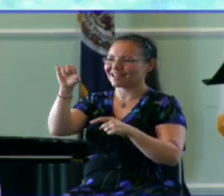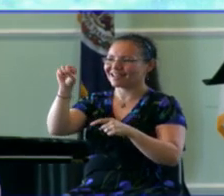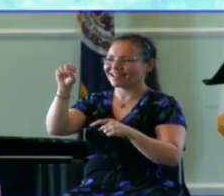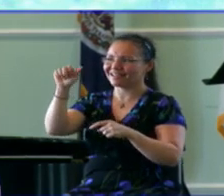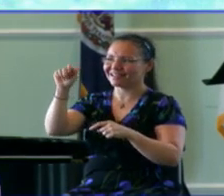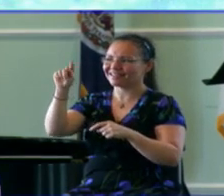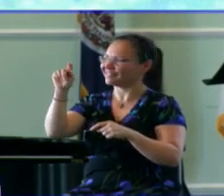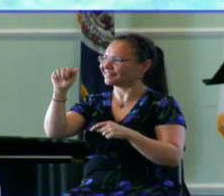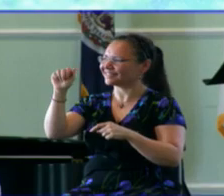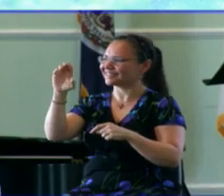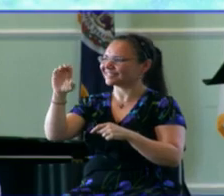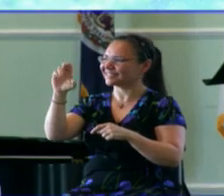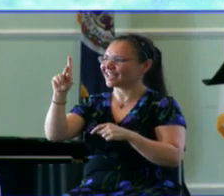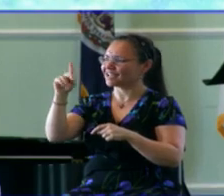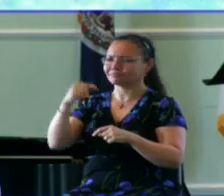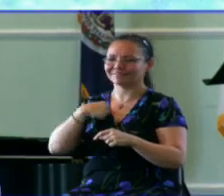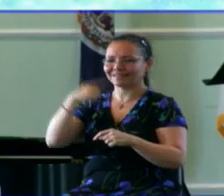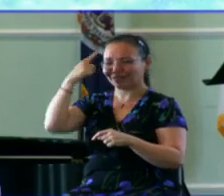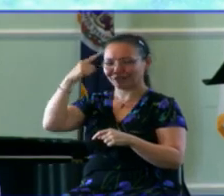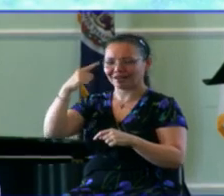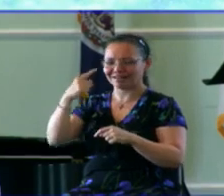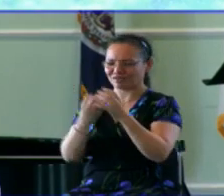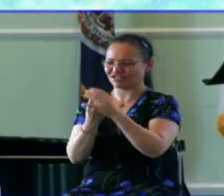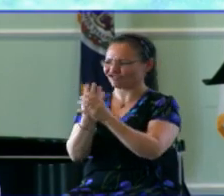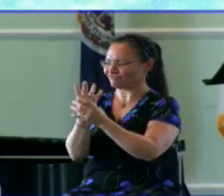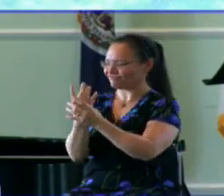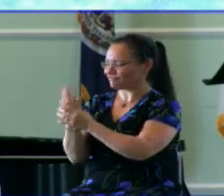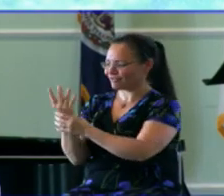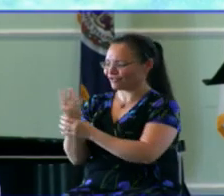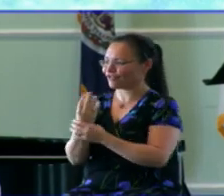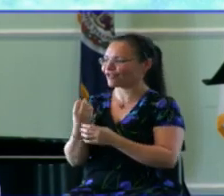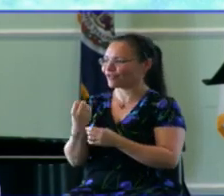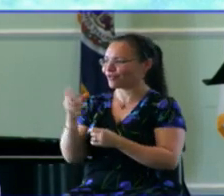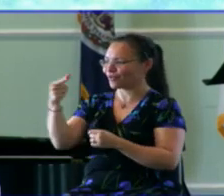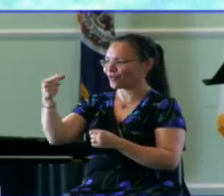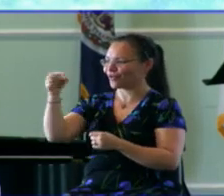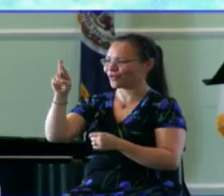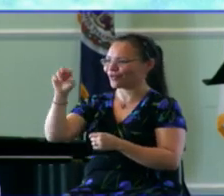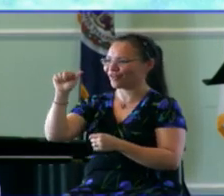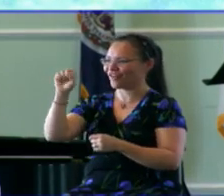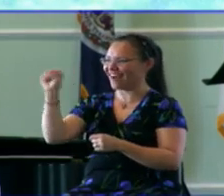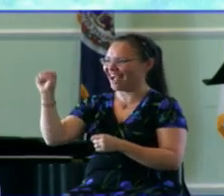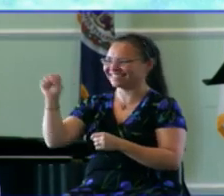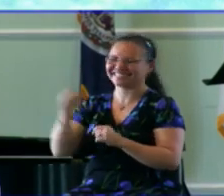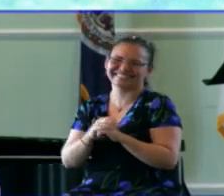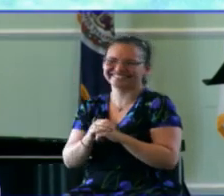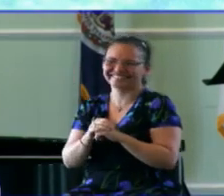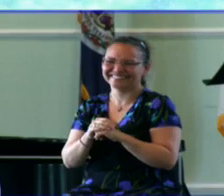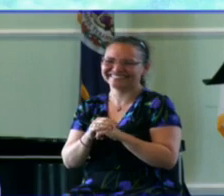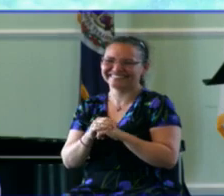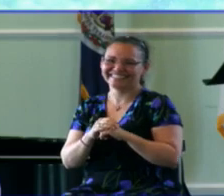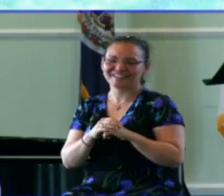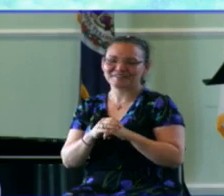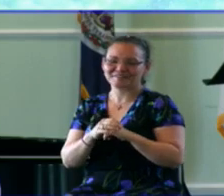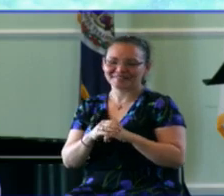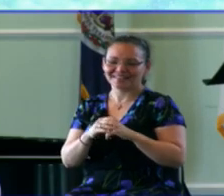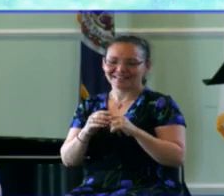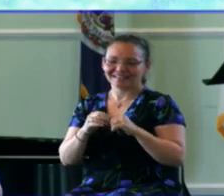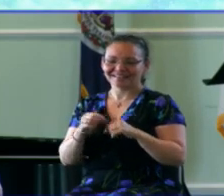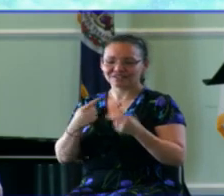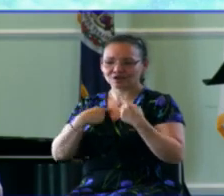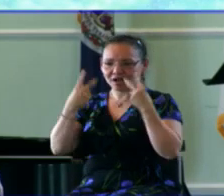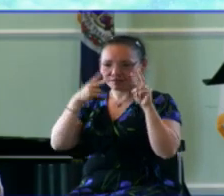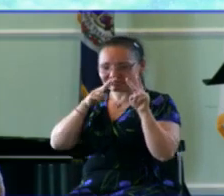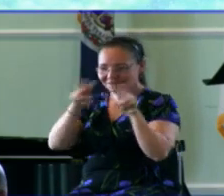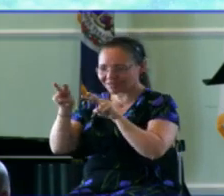am vegetarian, but I don't know if I'm ready just to eat just hay, you know, and so when I said, I want to see what it is, so